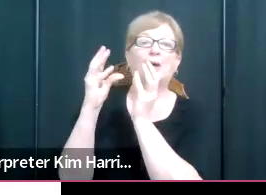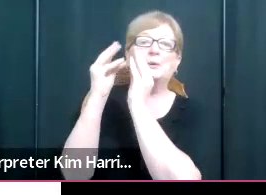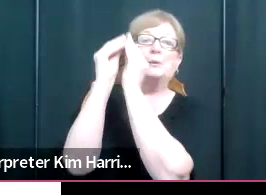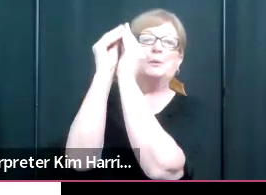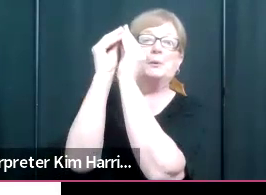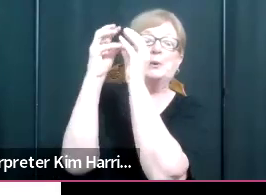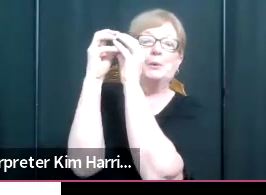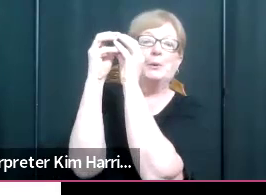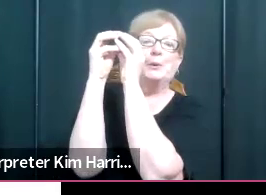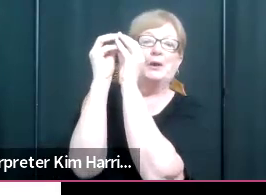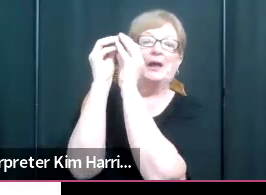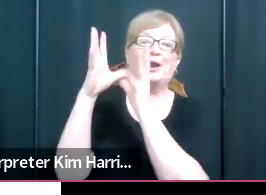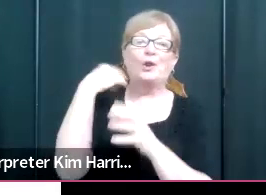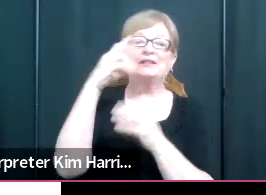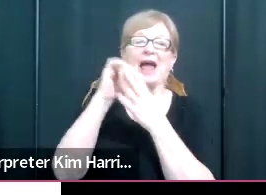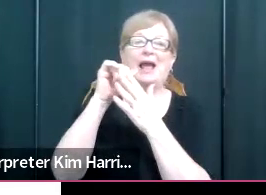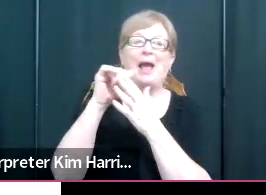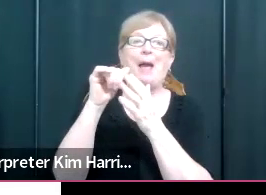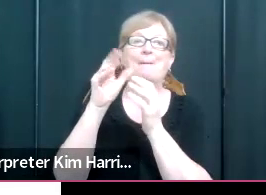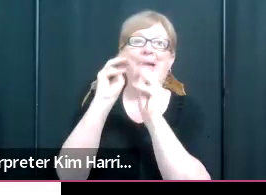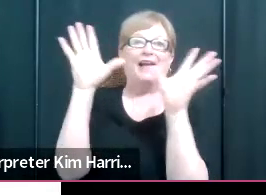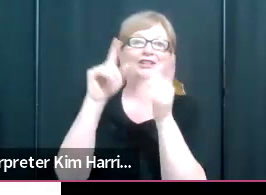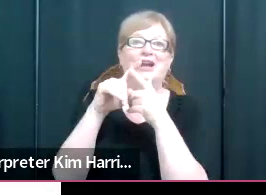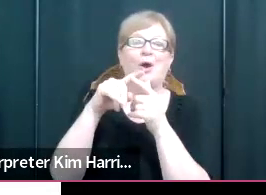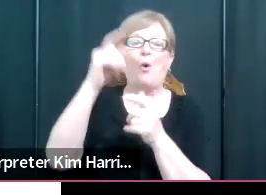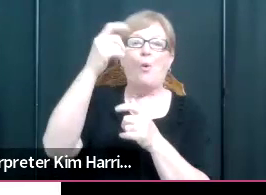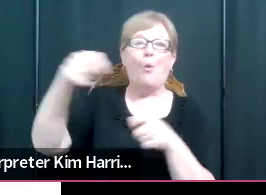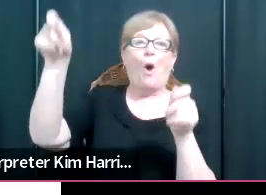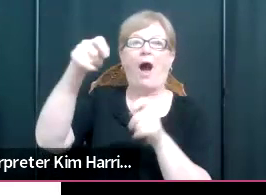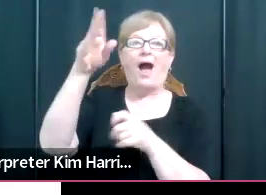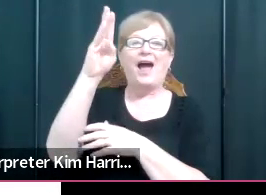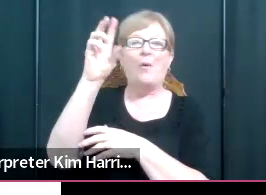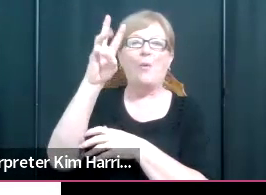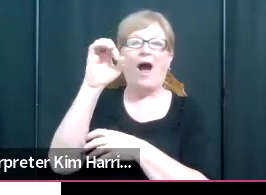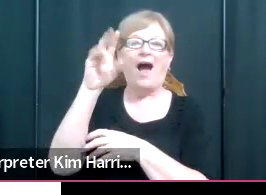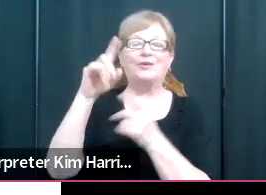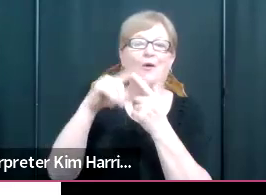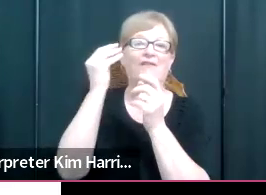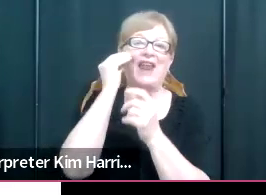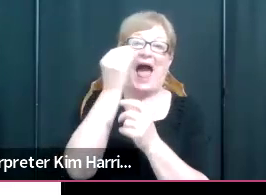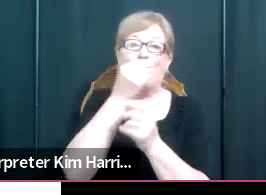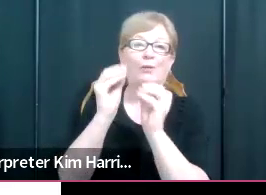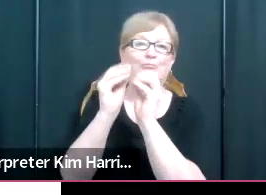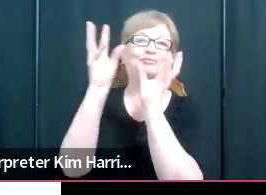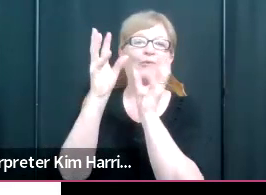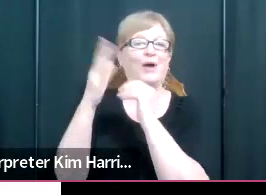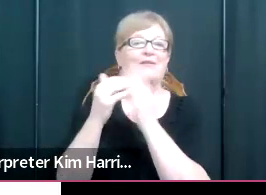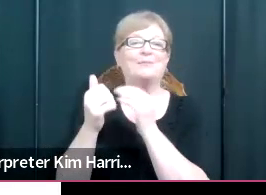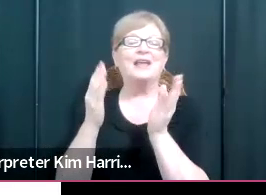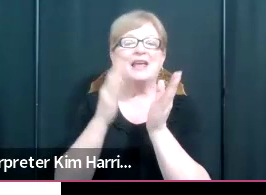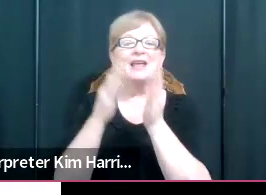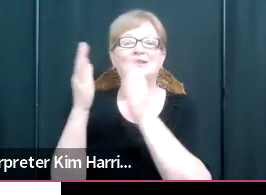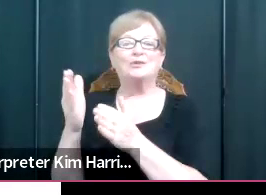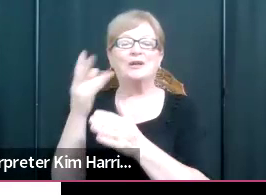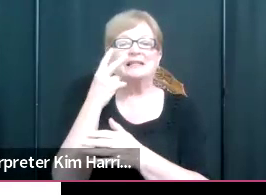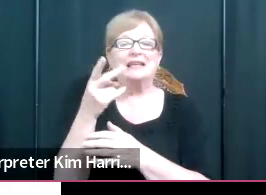look like a little magic wand or a flower, which is really fun too. To the right of that, you can see the slide has